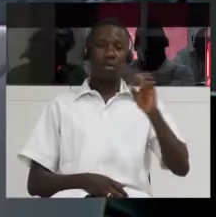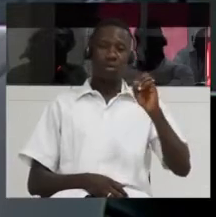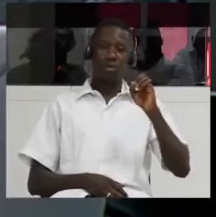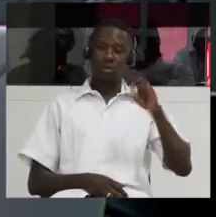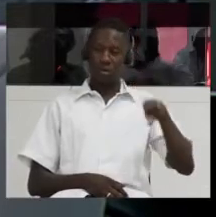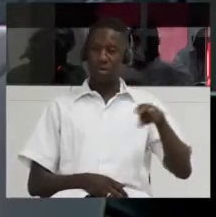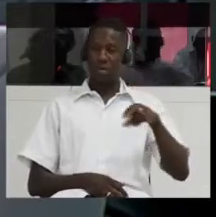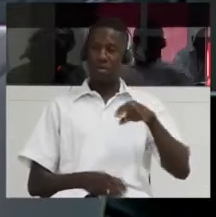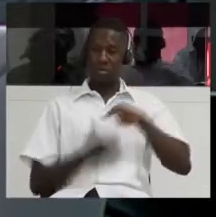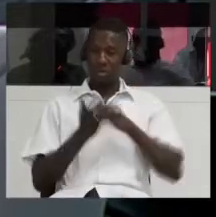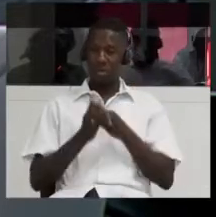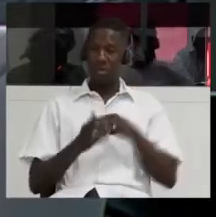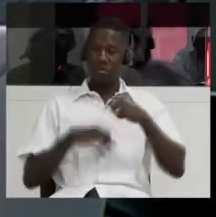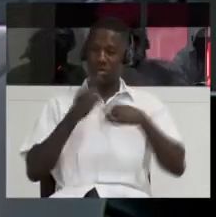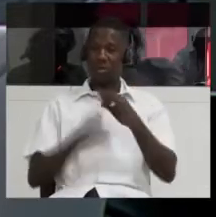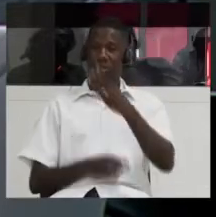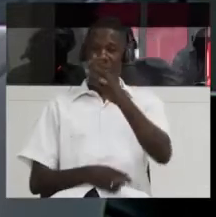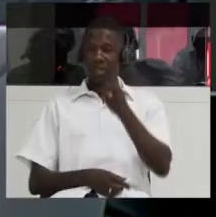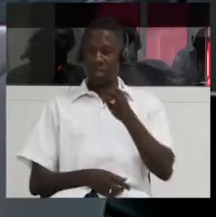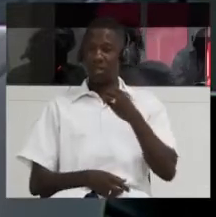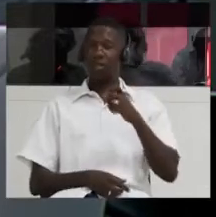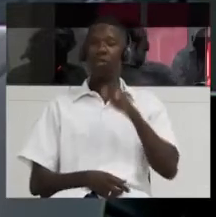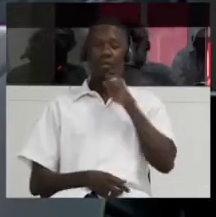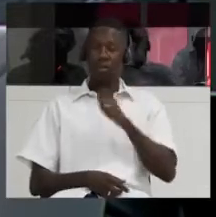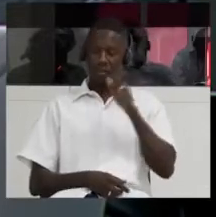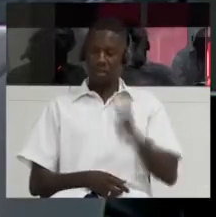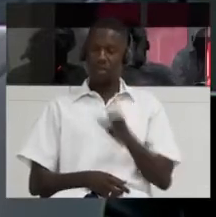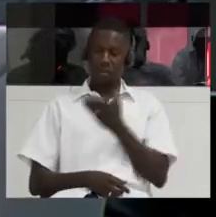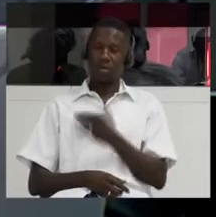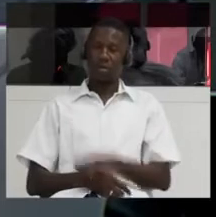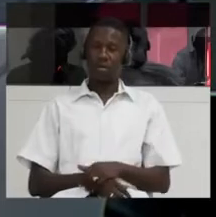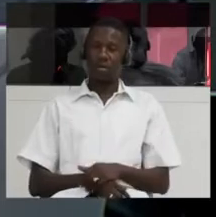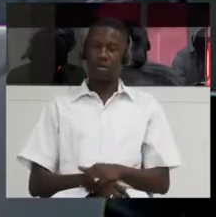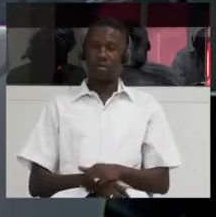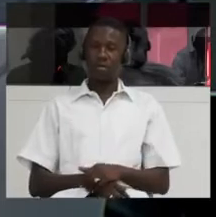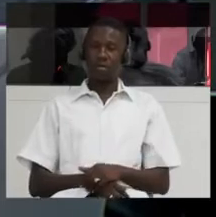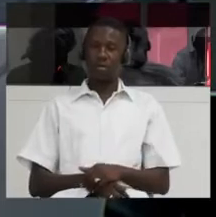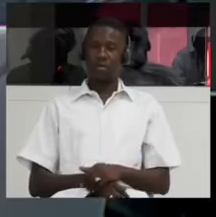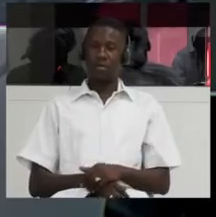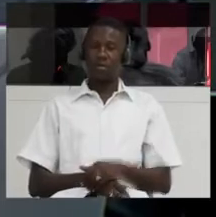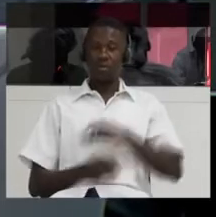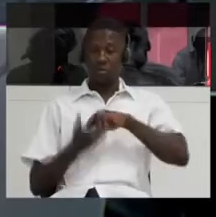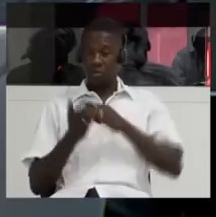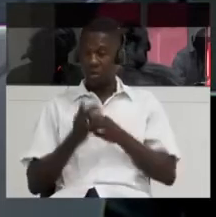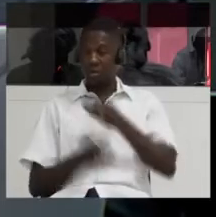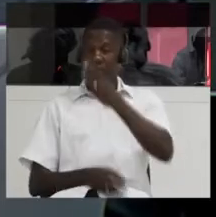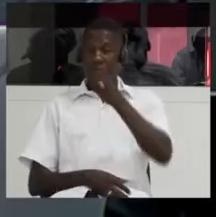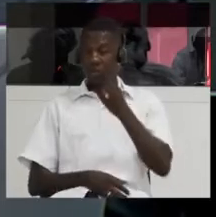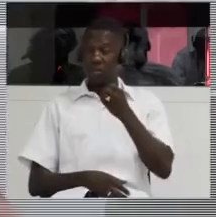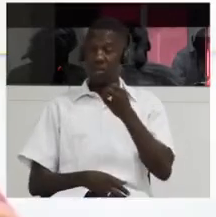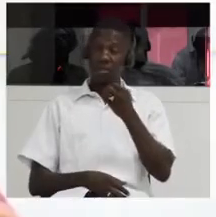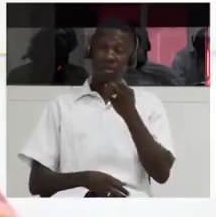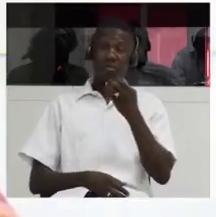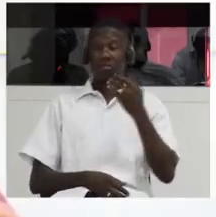Correct? It will be. So 40-something men would be a bit of an exaggeration, wouldn't